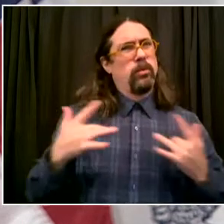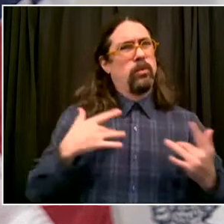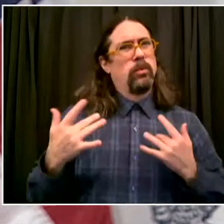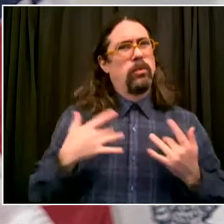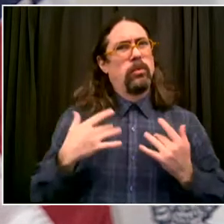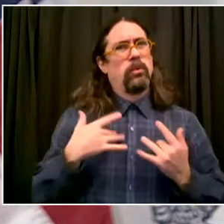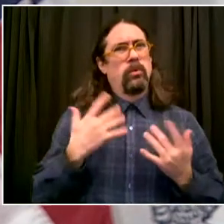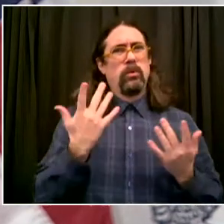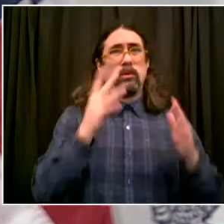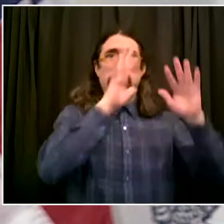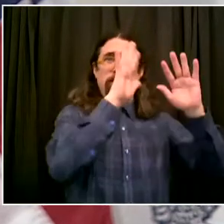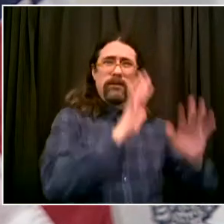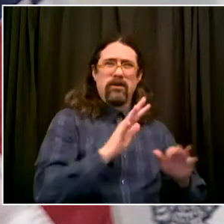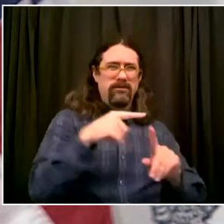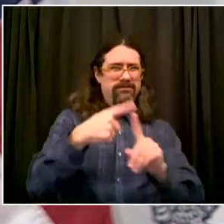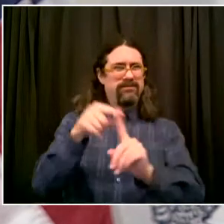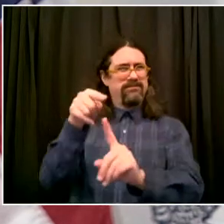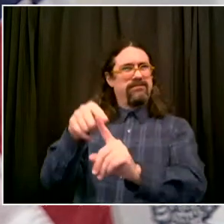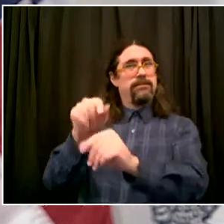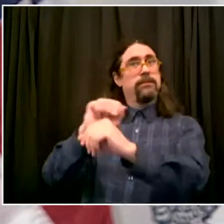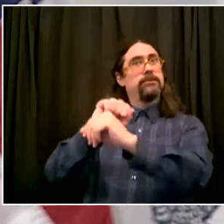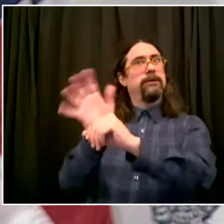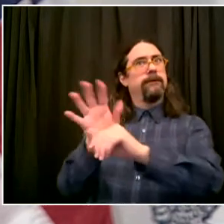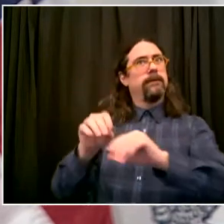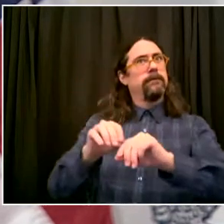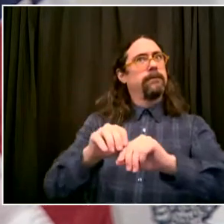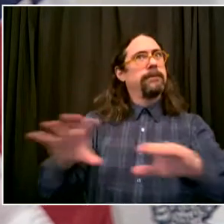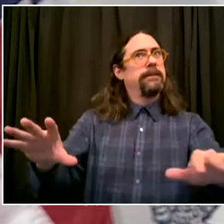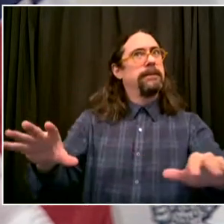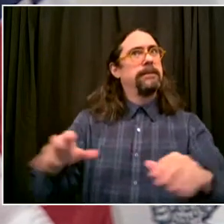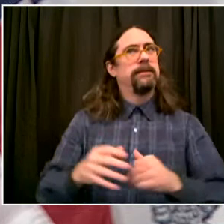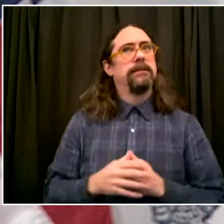to enforce the standards with a lot of energy